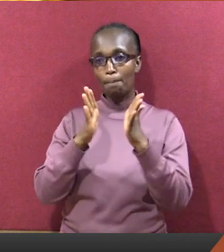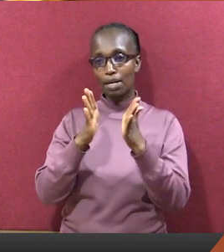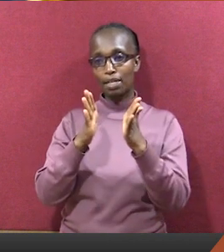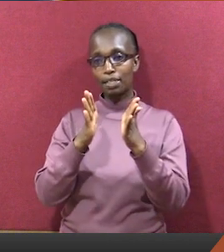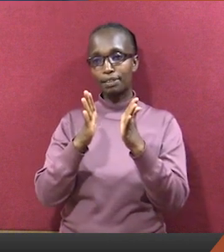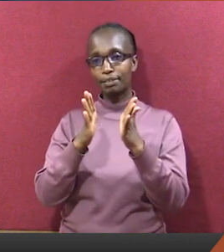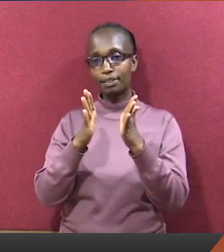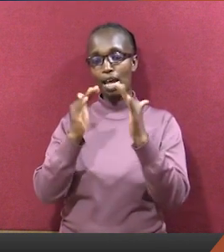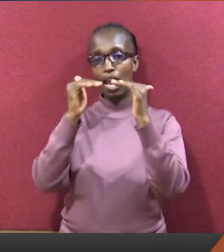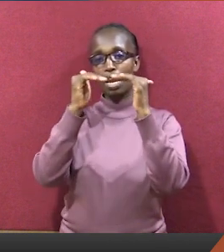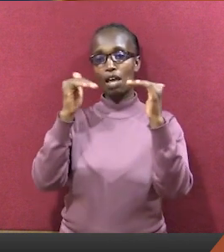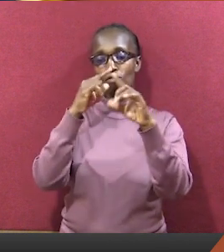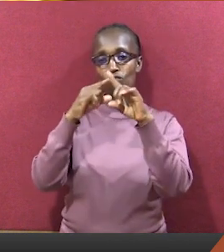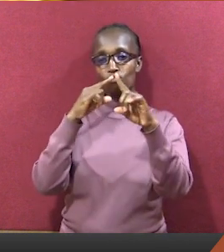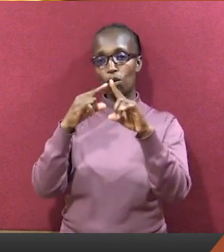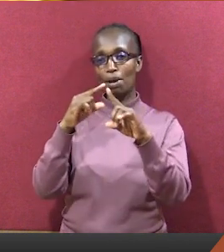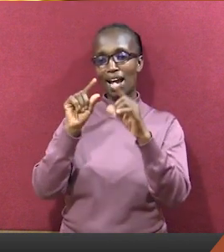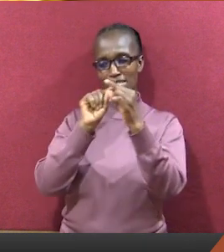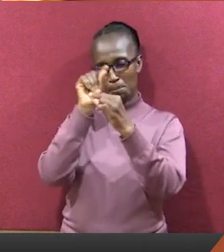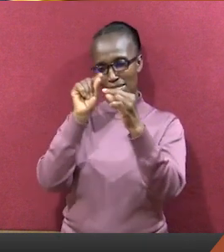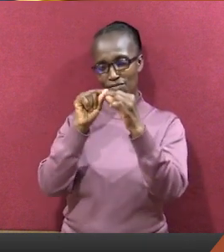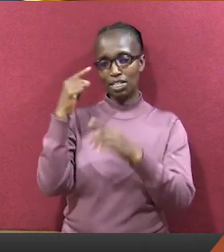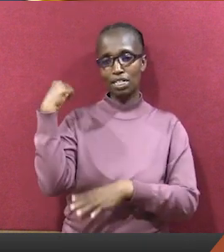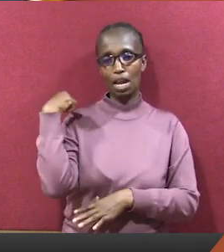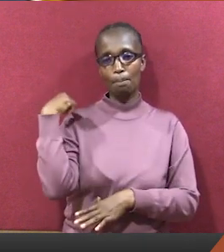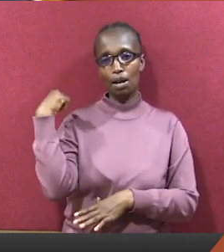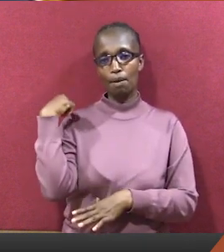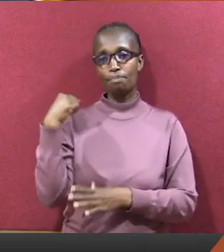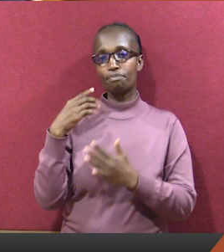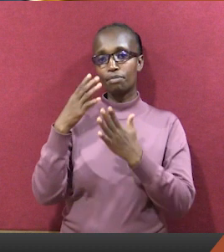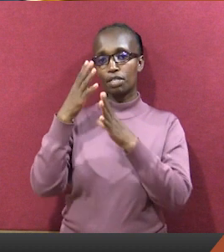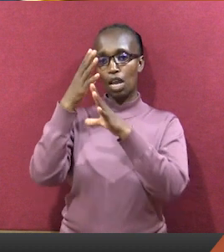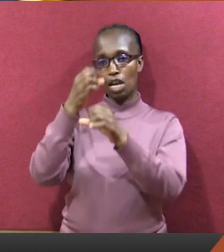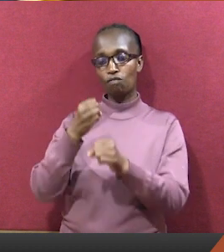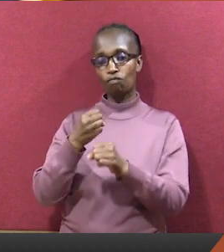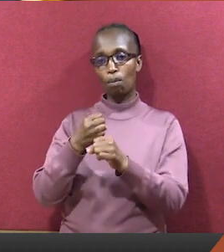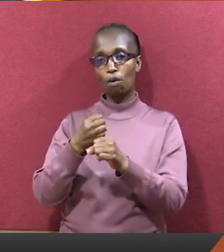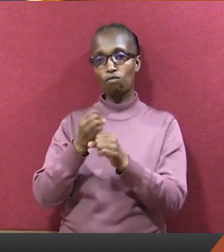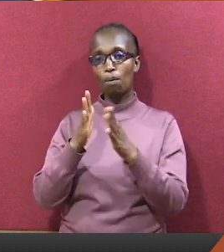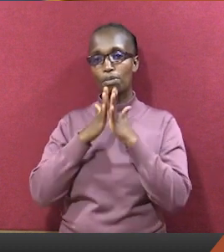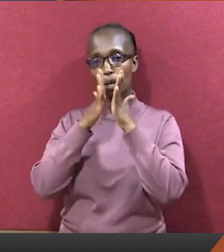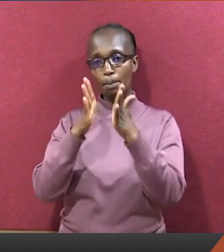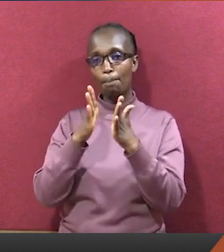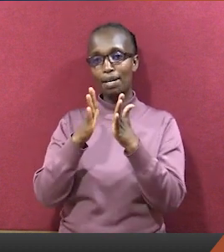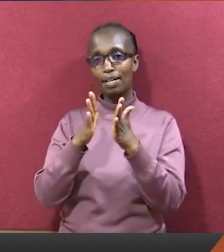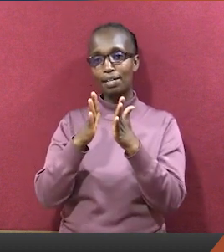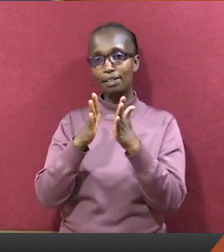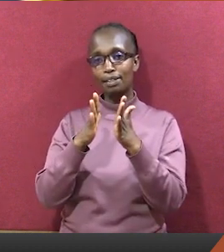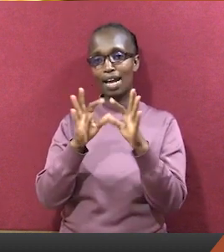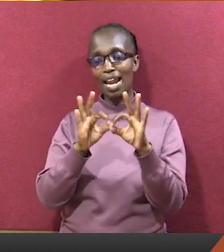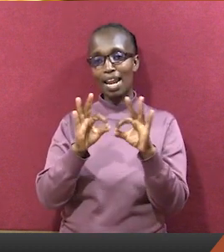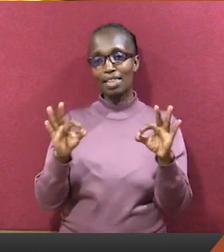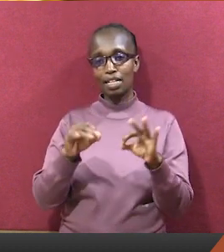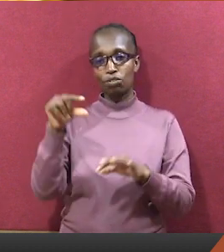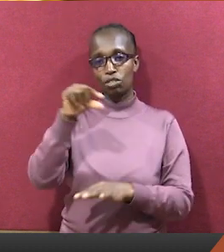the public debt ceiling from a numerical number to a debt anchor in the form of a ratio of